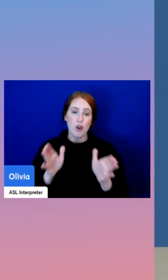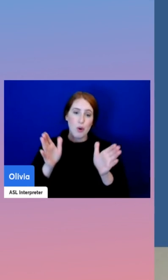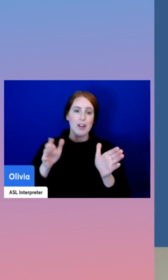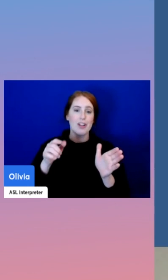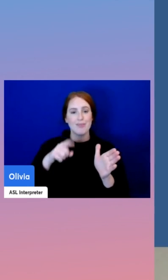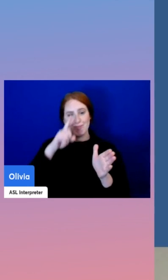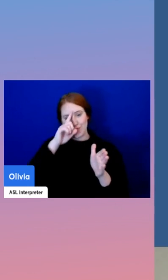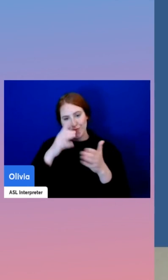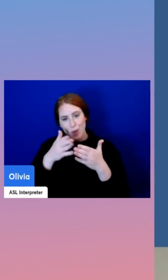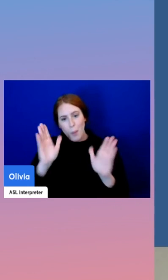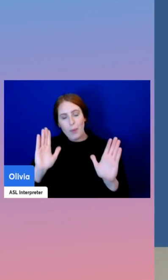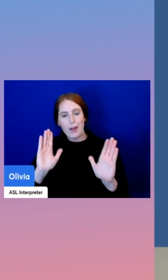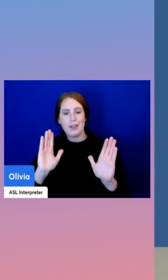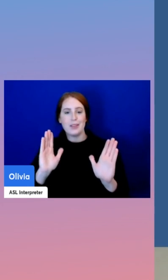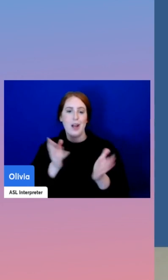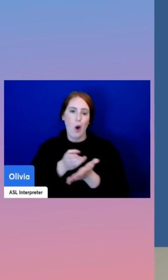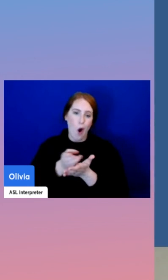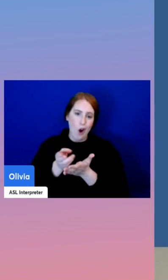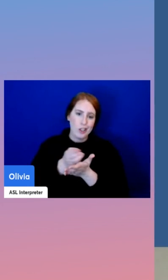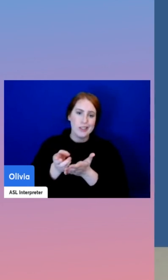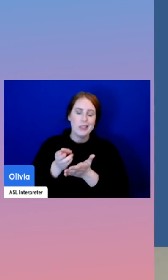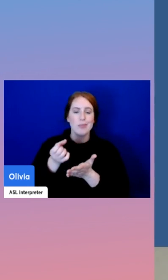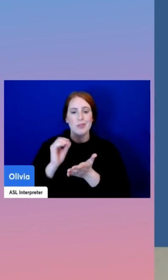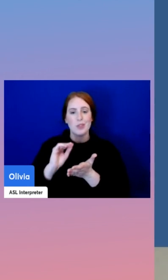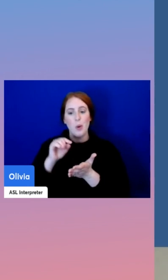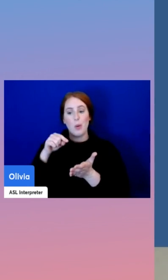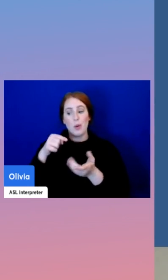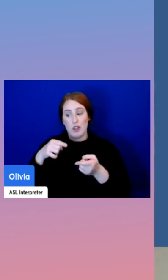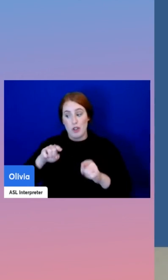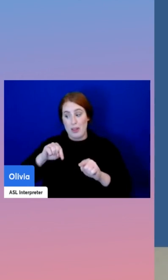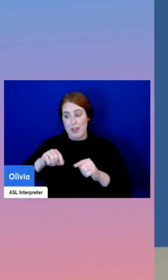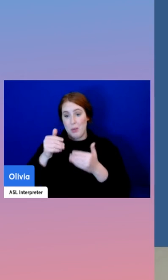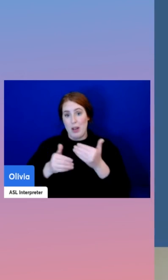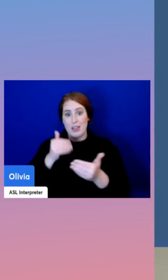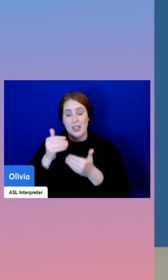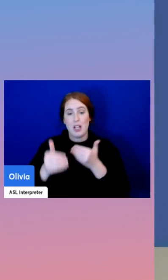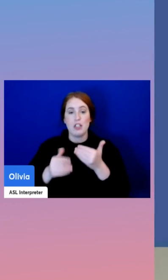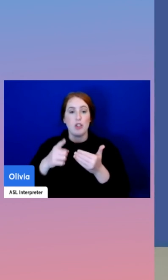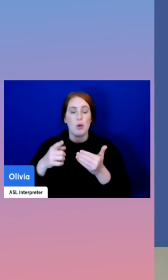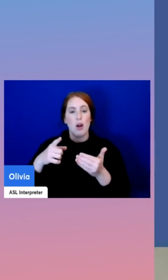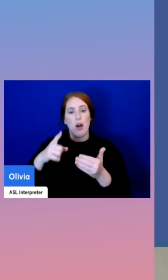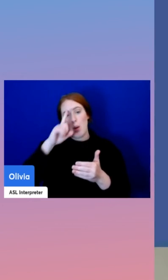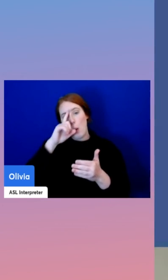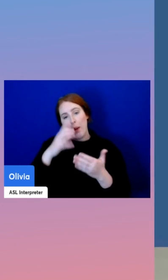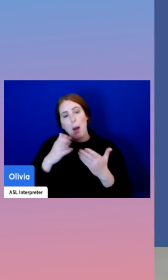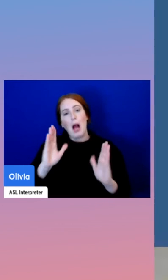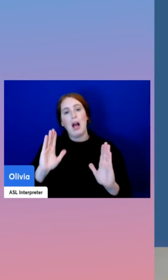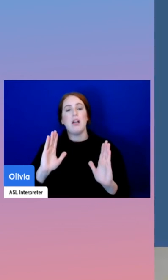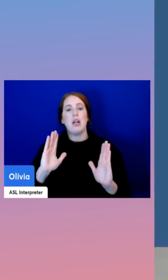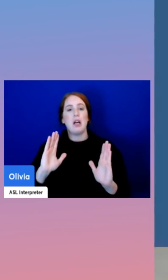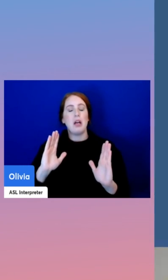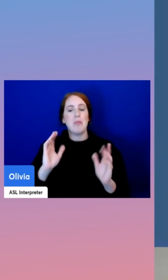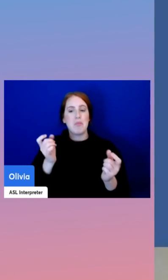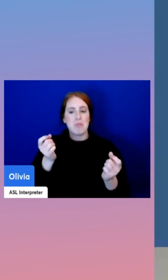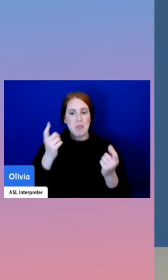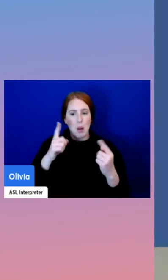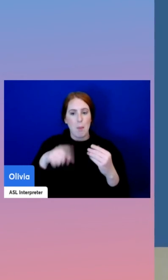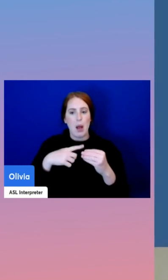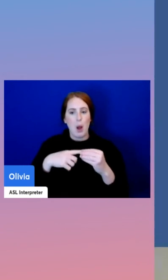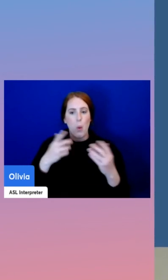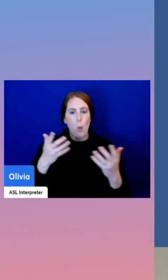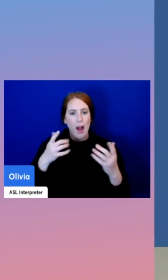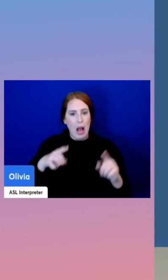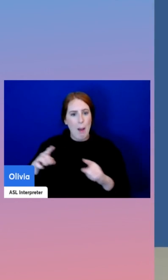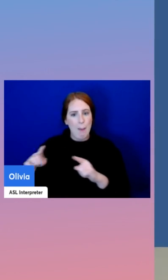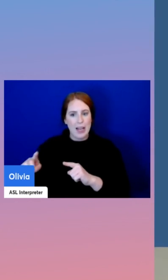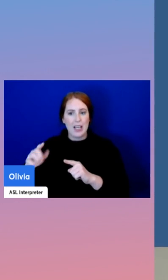that throughout the whole process, you're open about what is going on within a process, and ensure that you're being transparent about the key